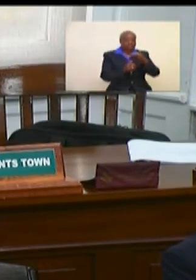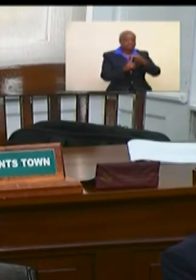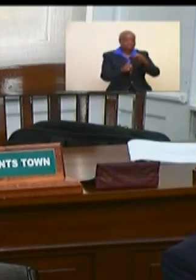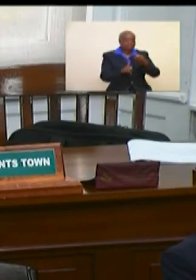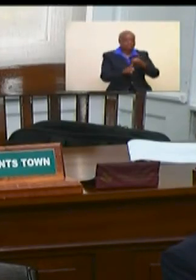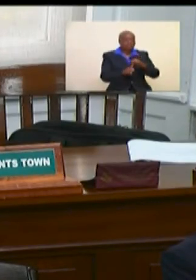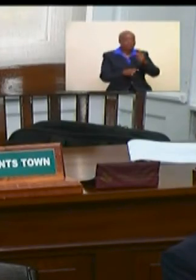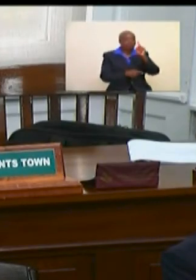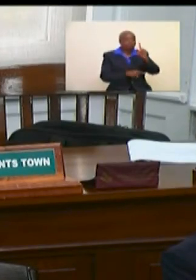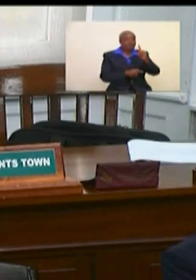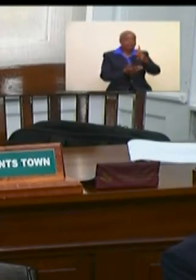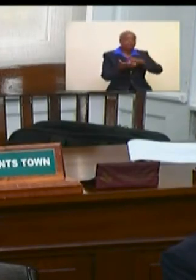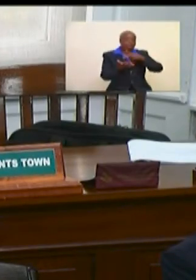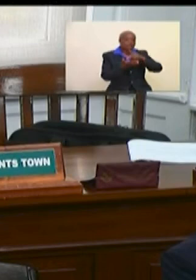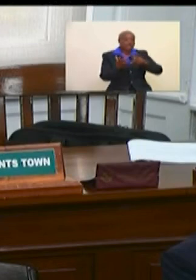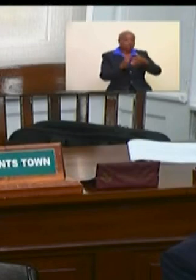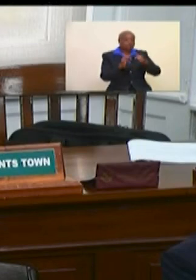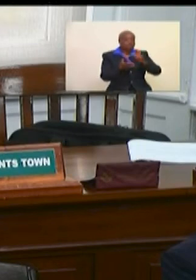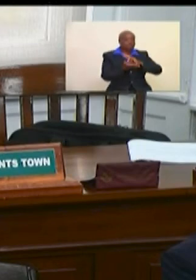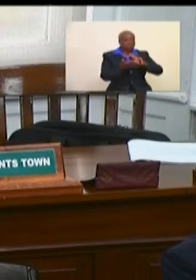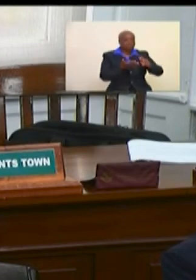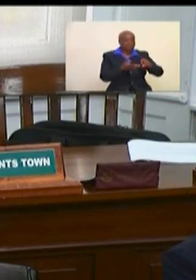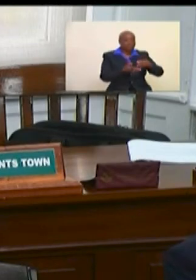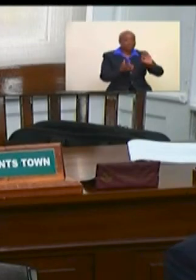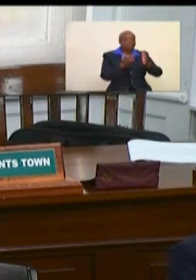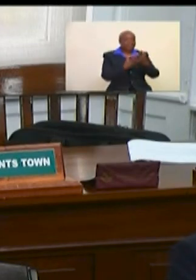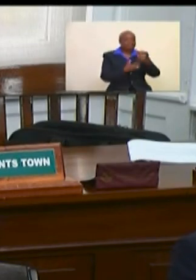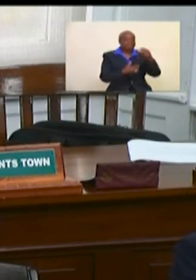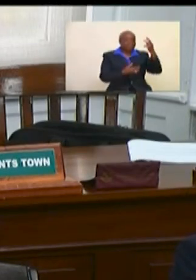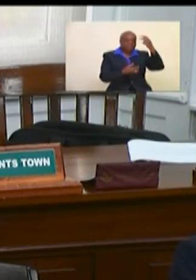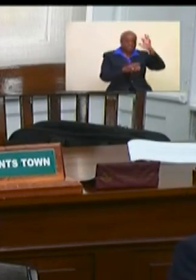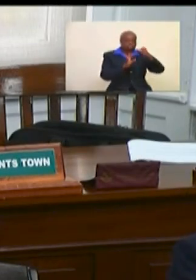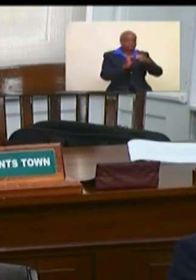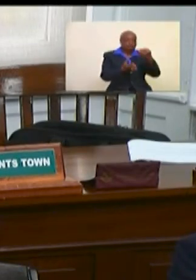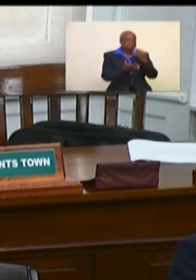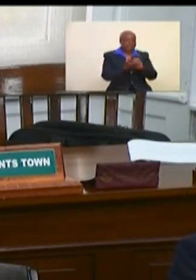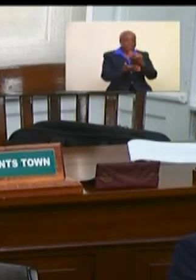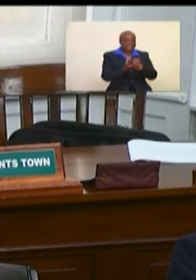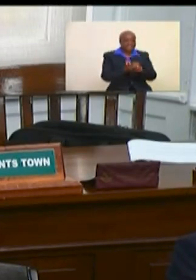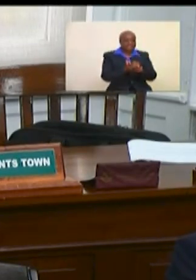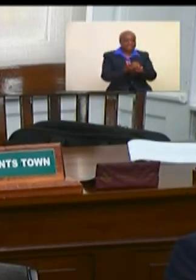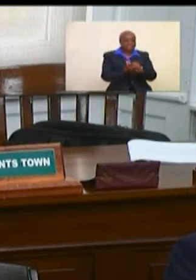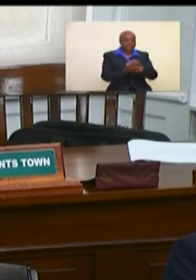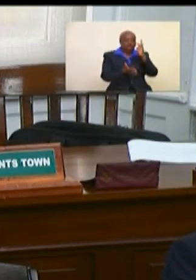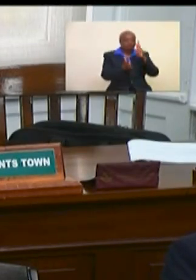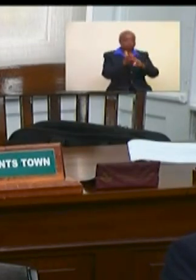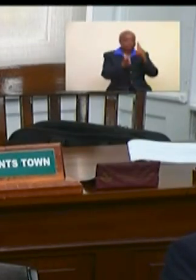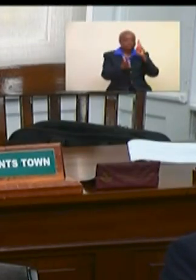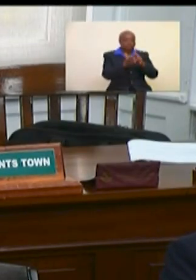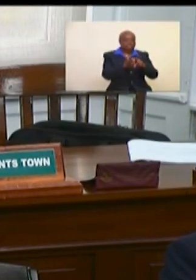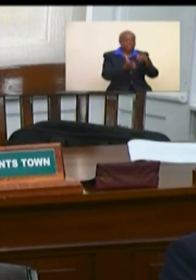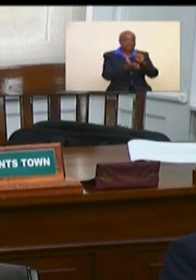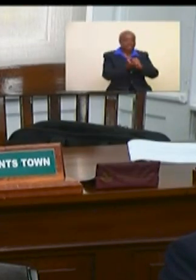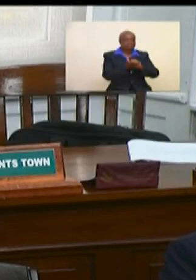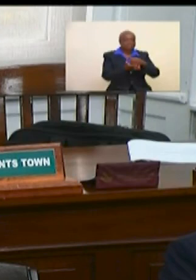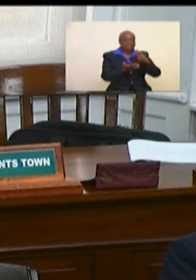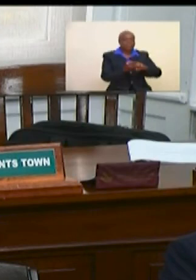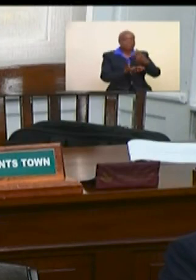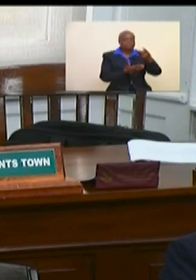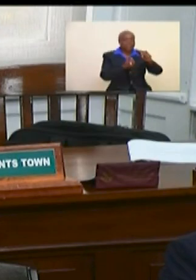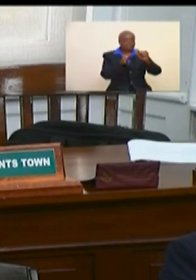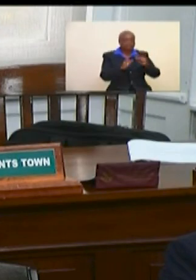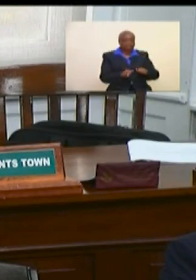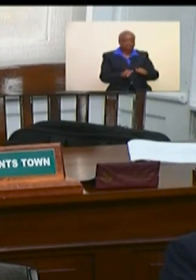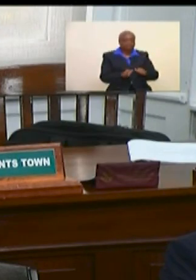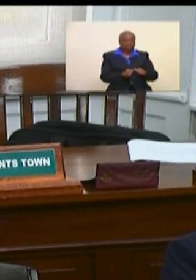report. Madam Speaker, by the Ministry of Finance, review of pre-election report and accounts payable, the